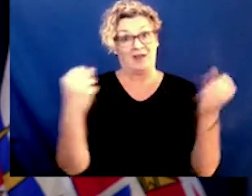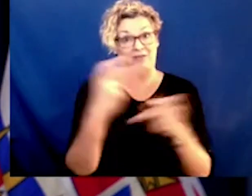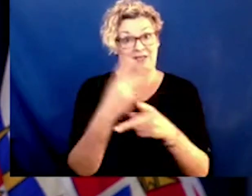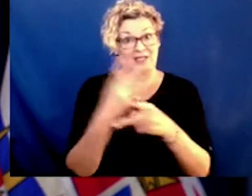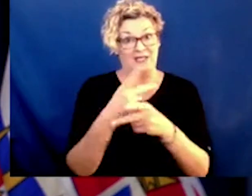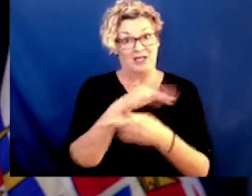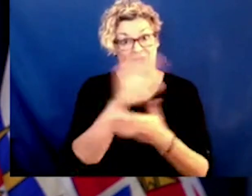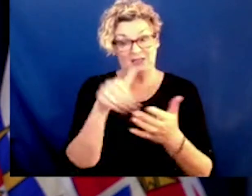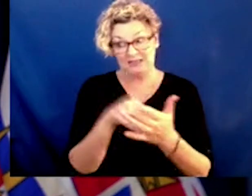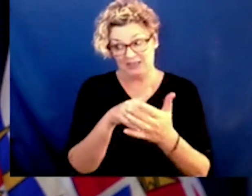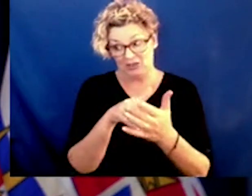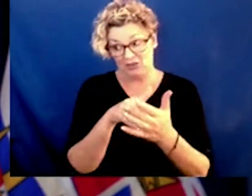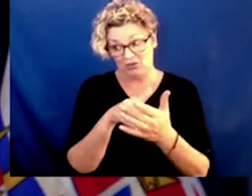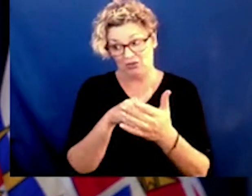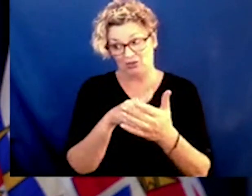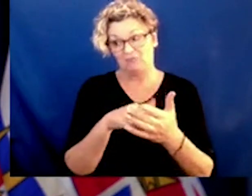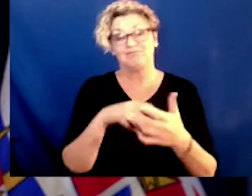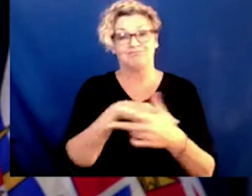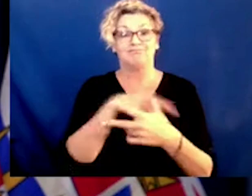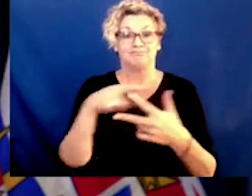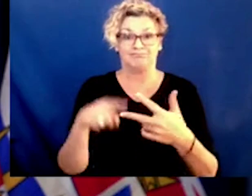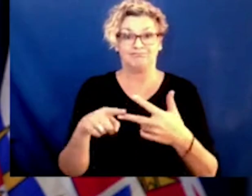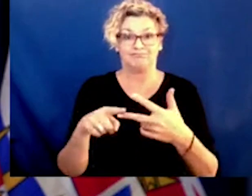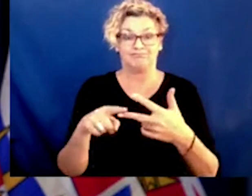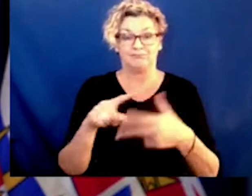the last week.